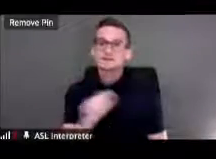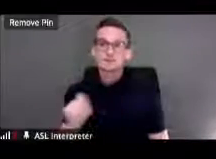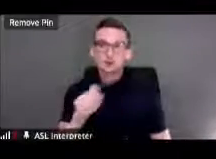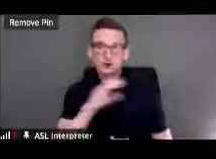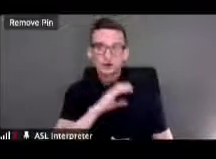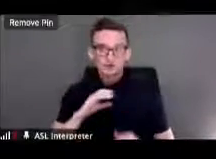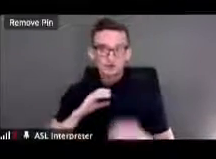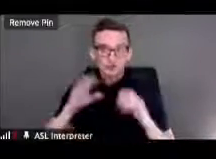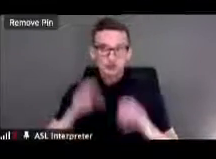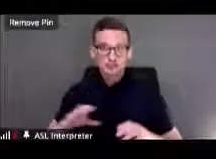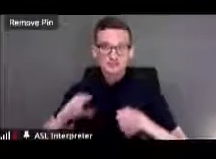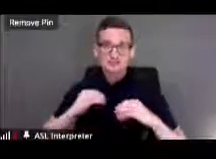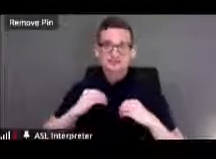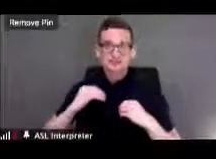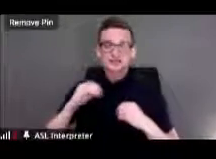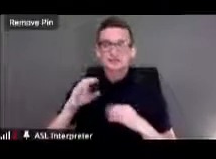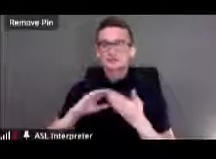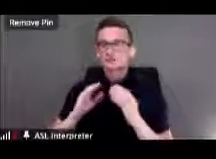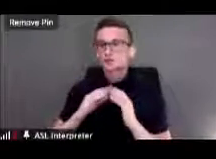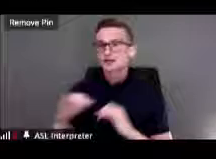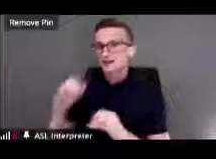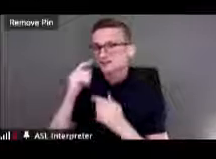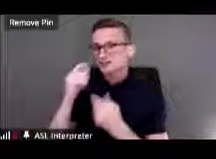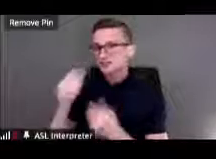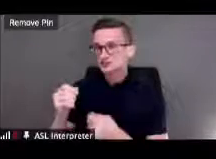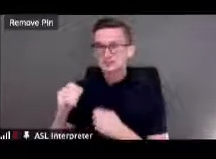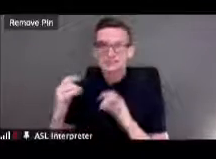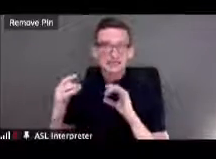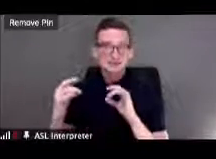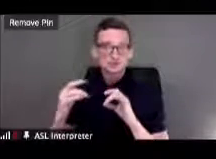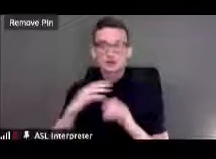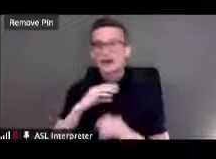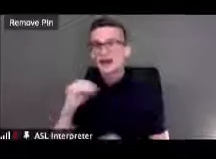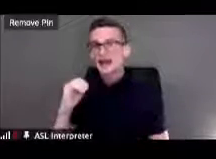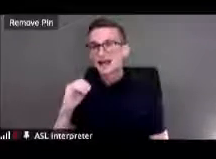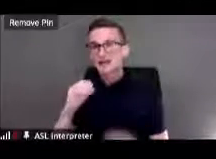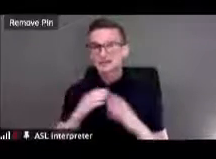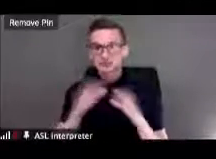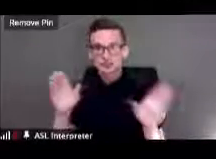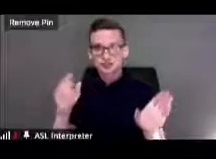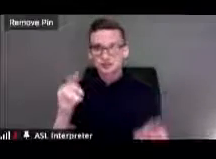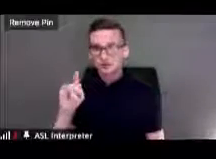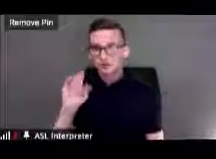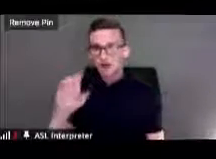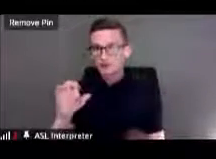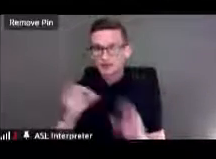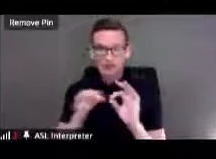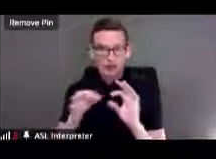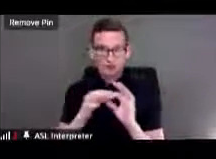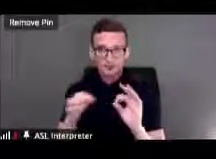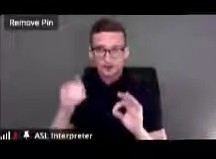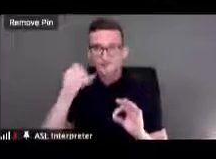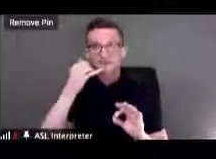community of interest input and general public comment by phone. To call in, dial the